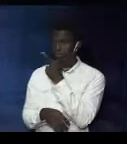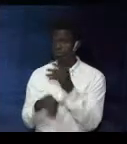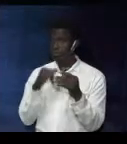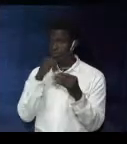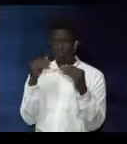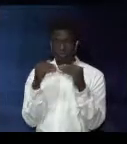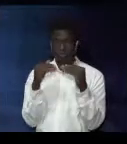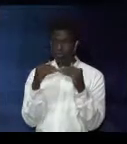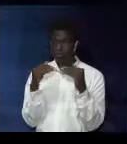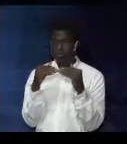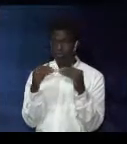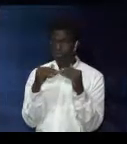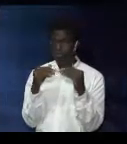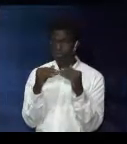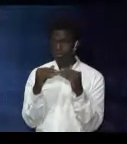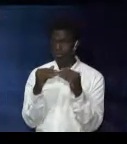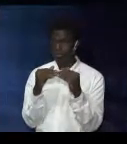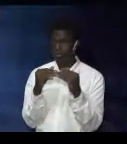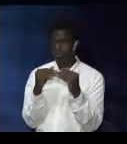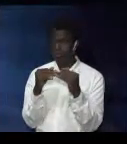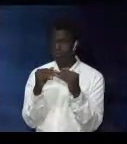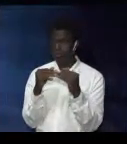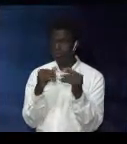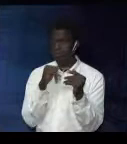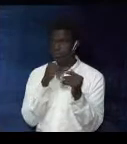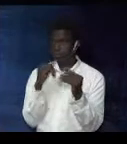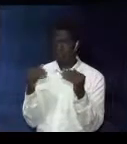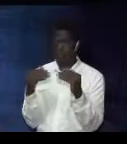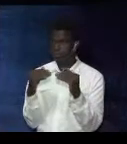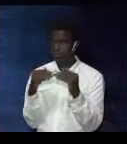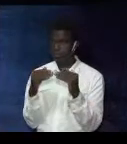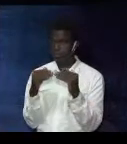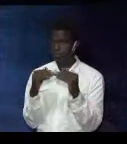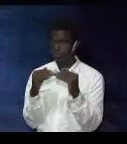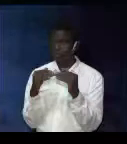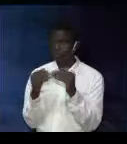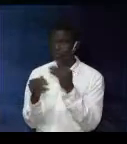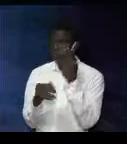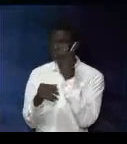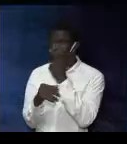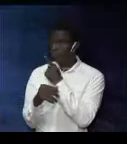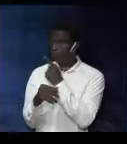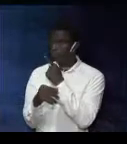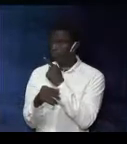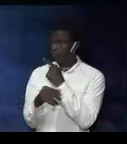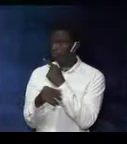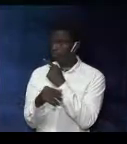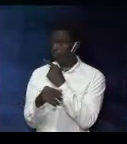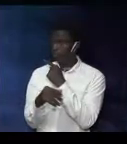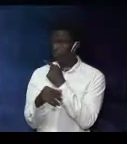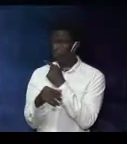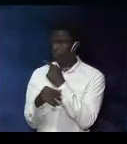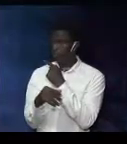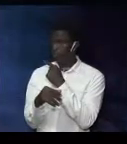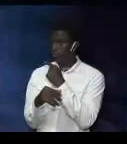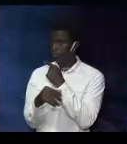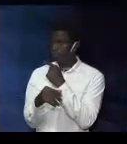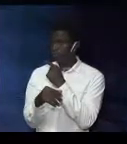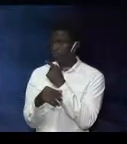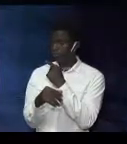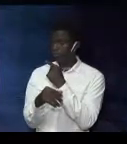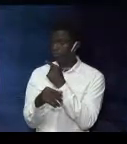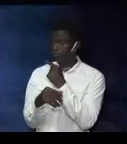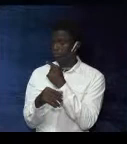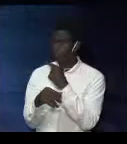See? I folded it along this left side, overlapping. They are not equal because they are overlapping each other. You can see this one is clearly